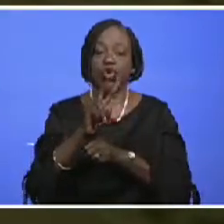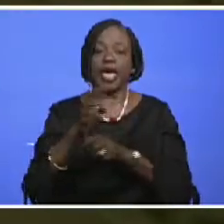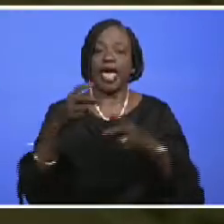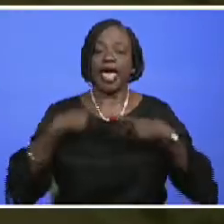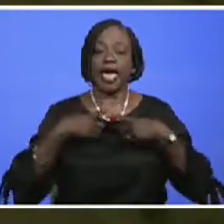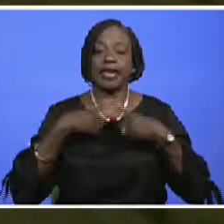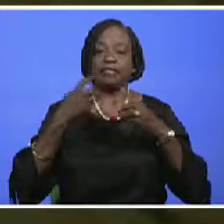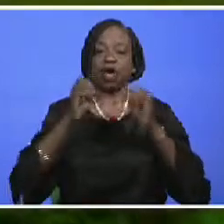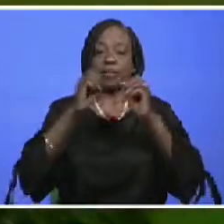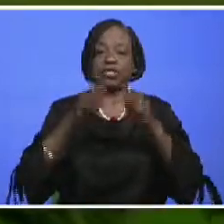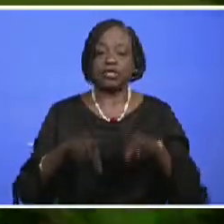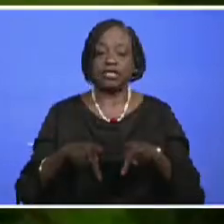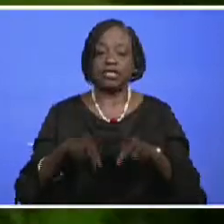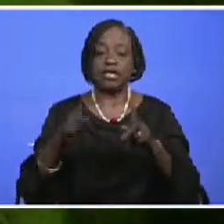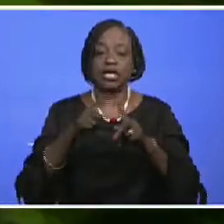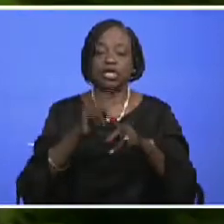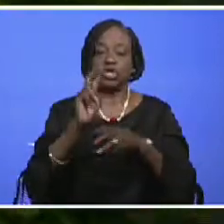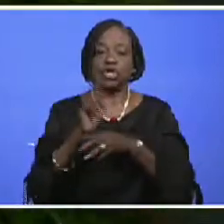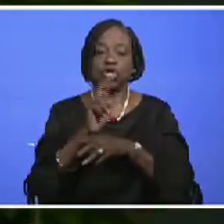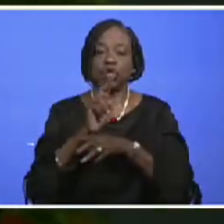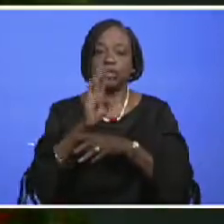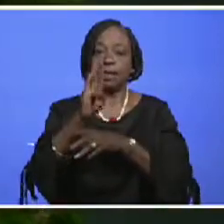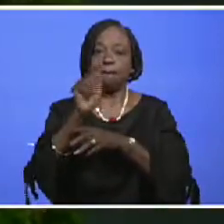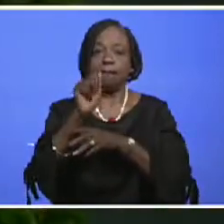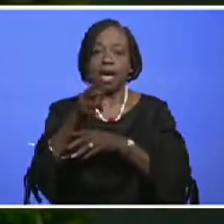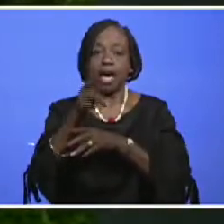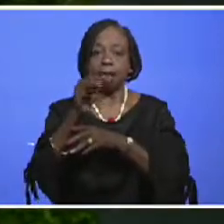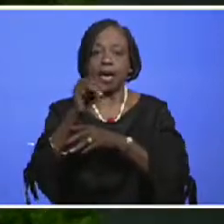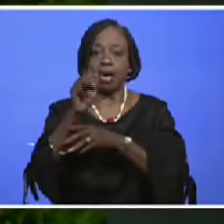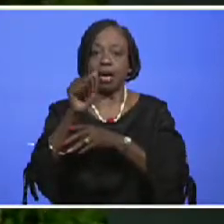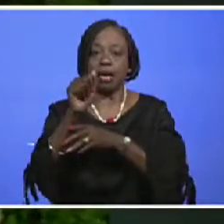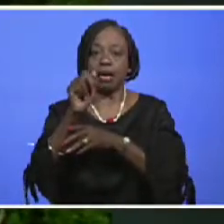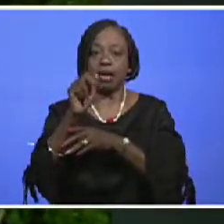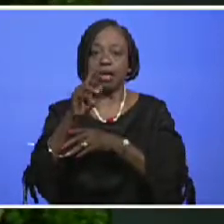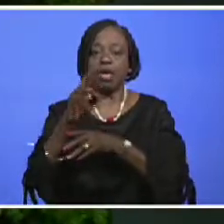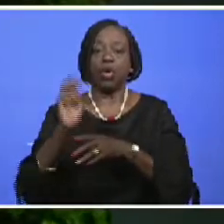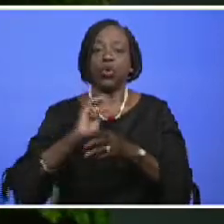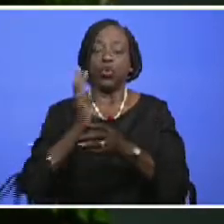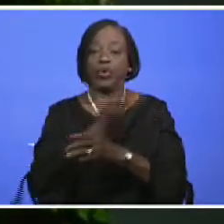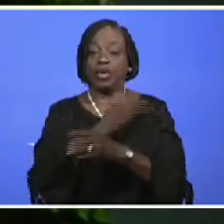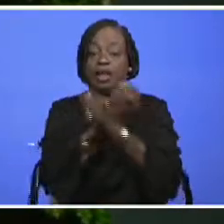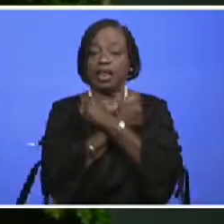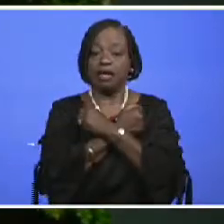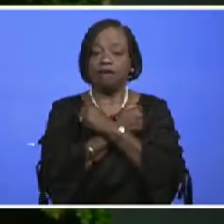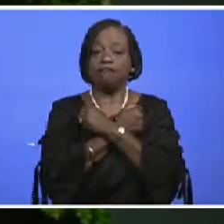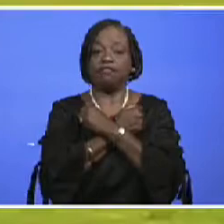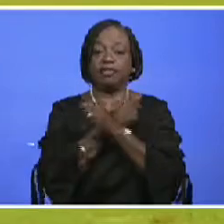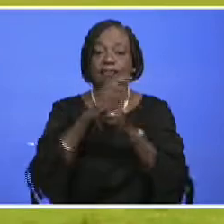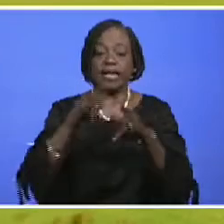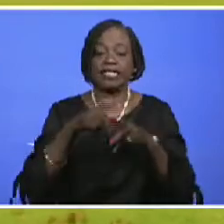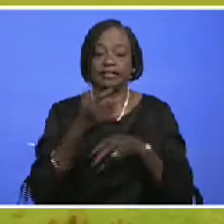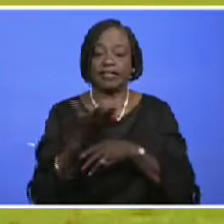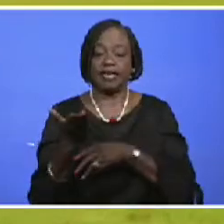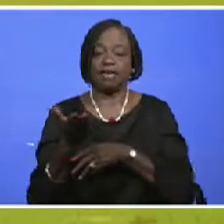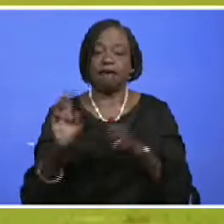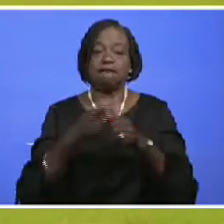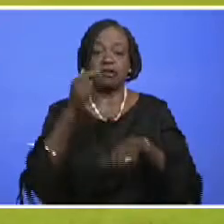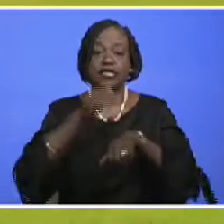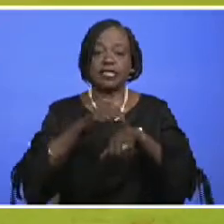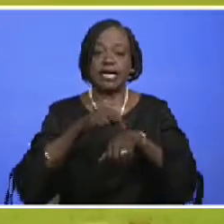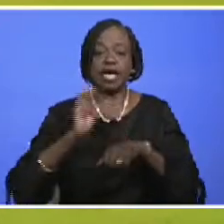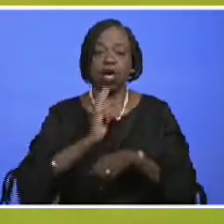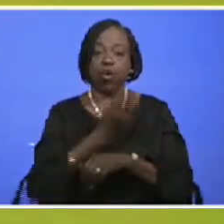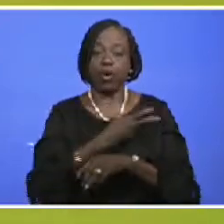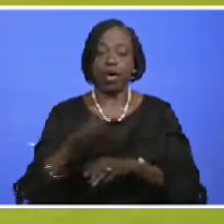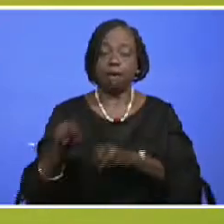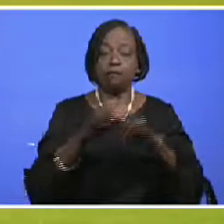use the course at Bahama, and we love the course there as well. And this is the first time that we are